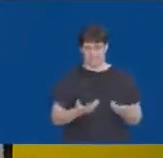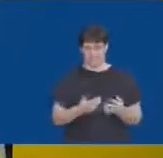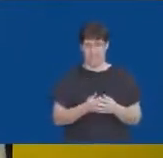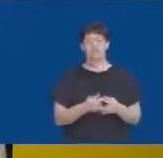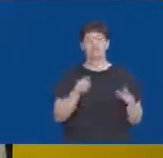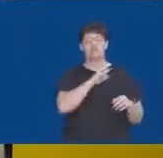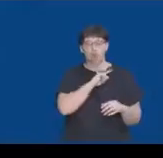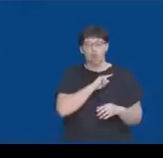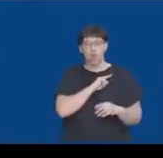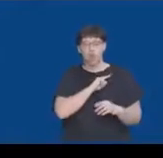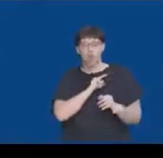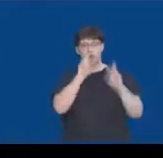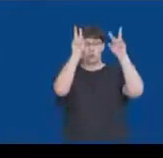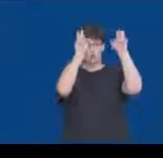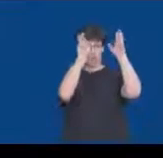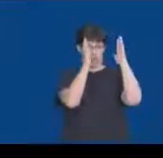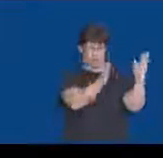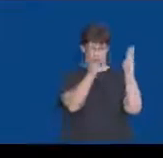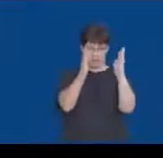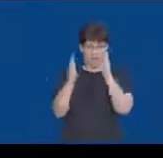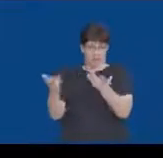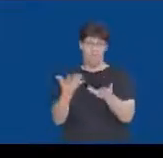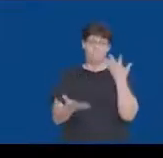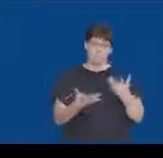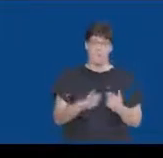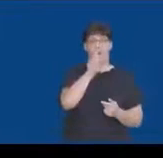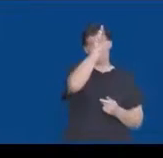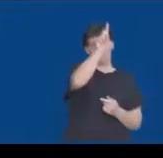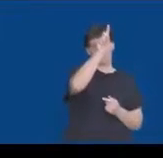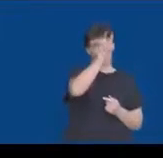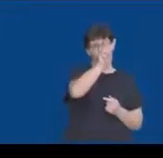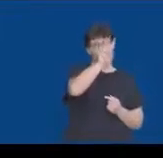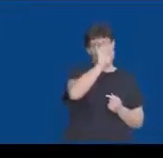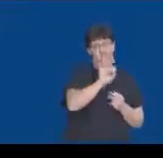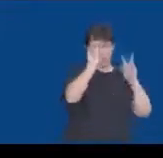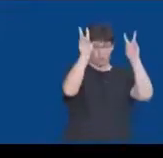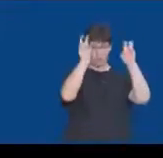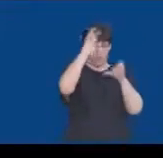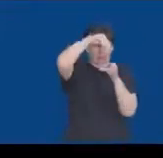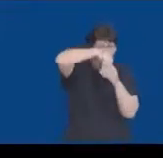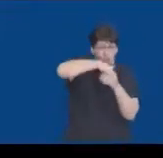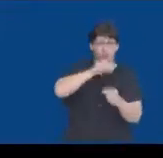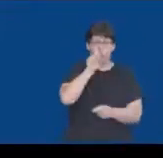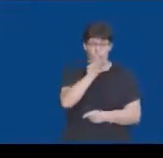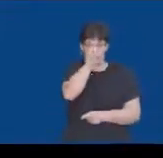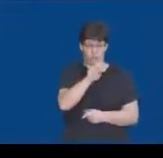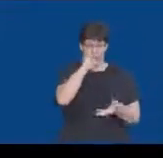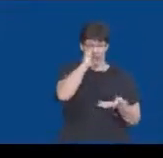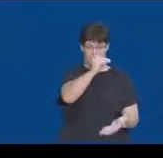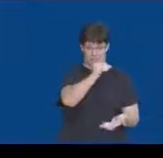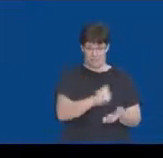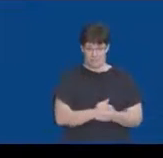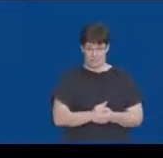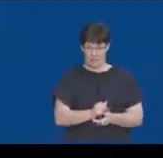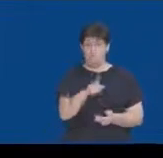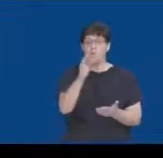won't have a specific topic. You might have 1, 2, maybe even 3 topics in one question. You're going